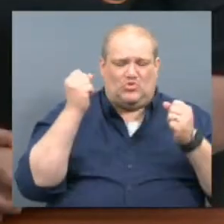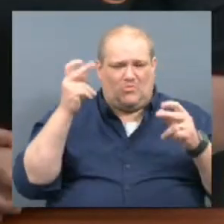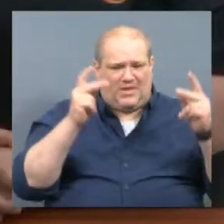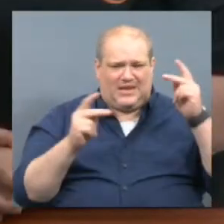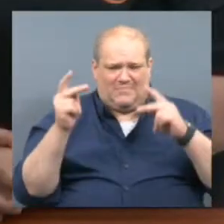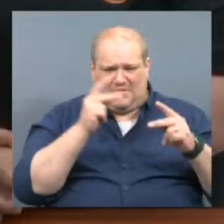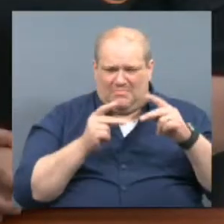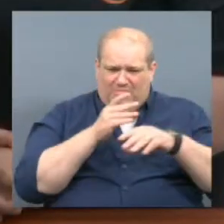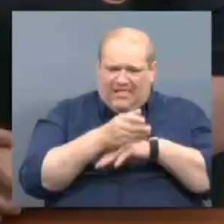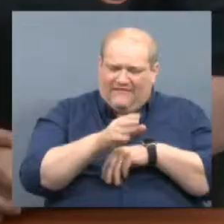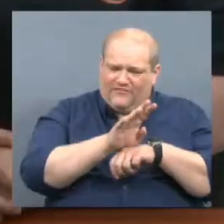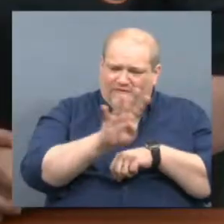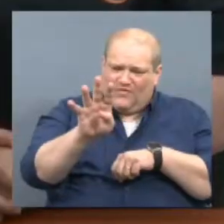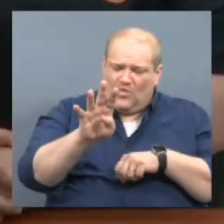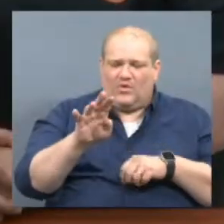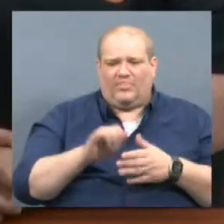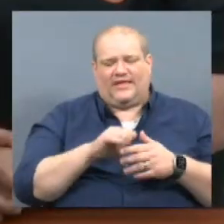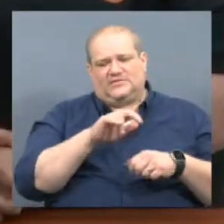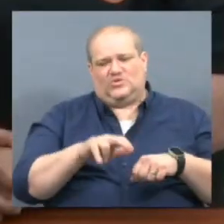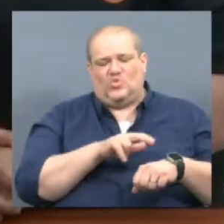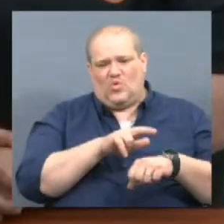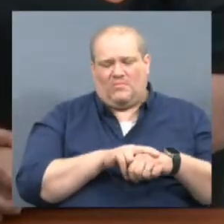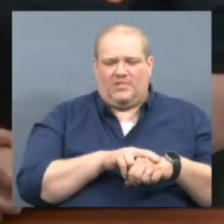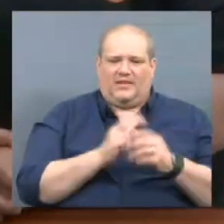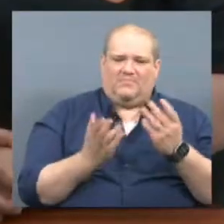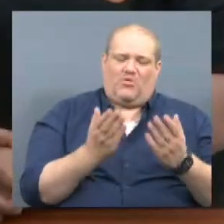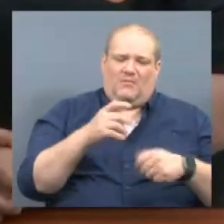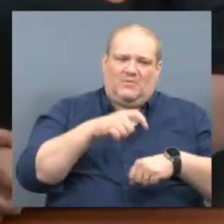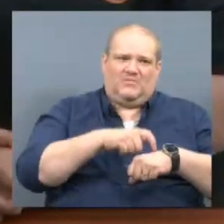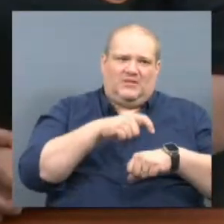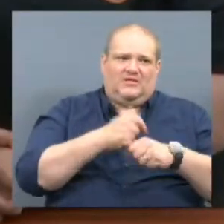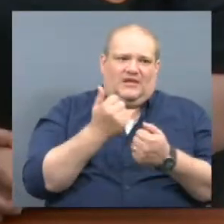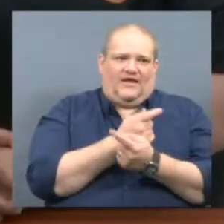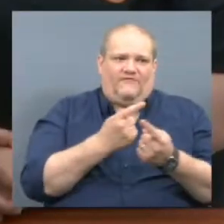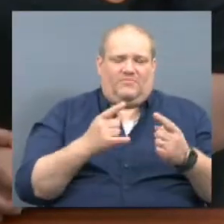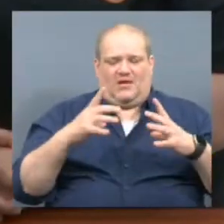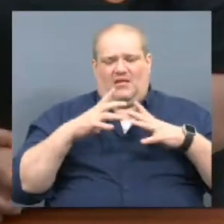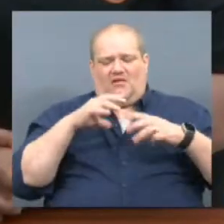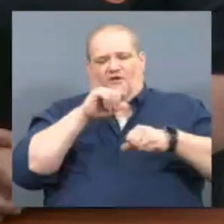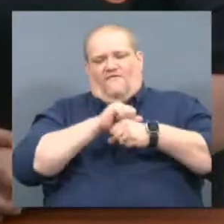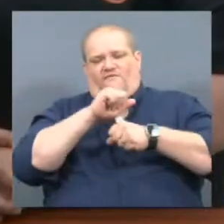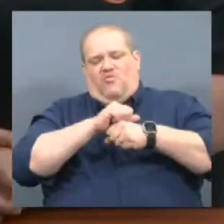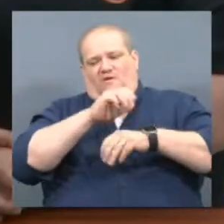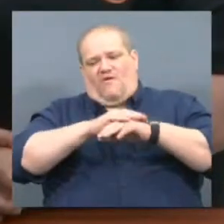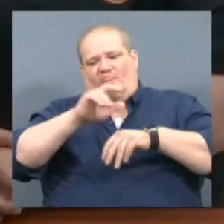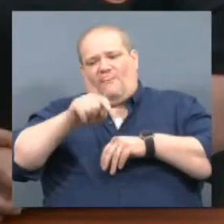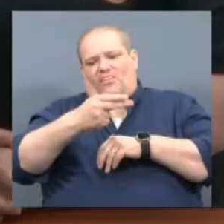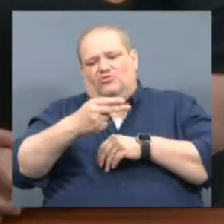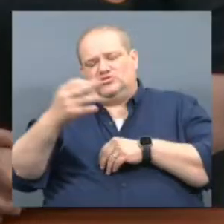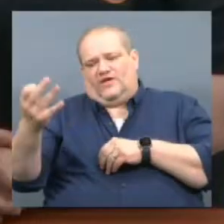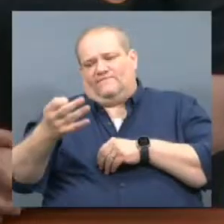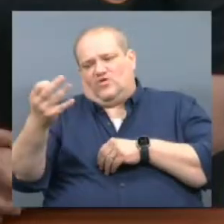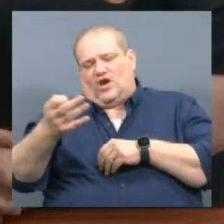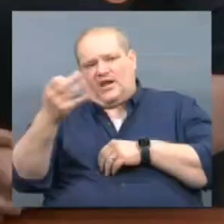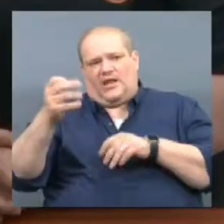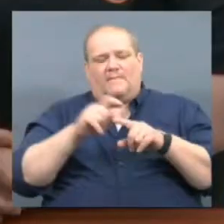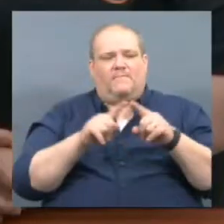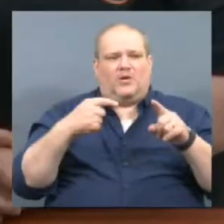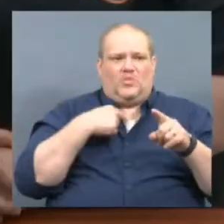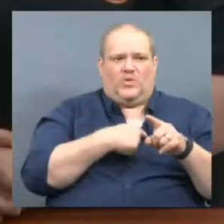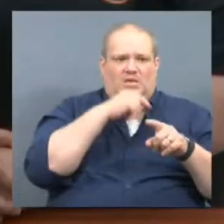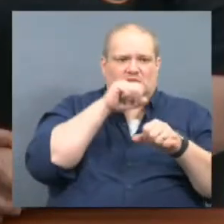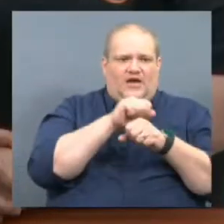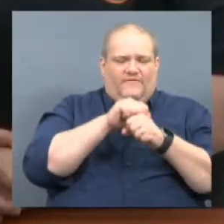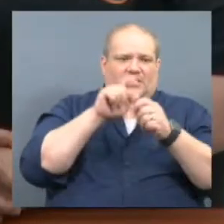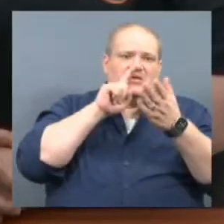people like after 4, which is normally probably the time that everybody's getting off work on Thursdays and Fridays. But we can